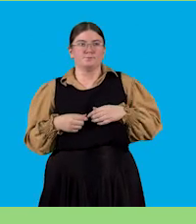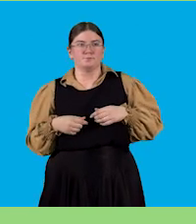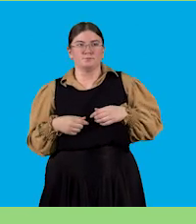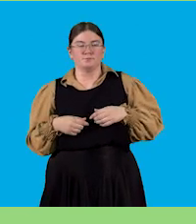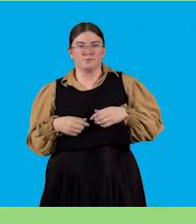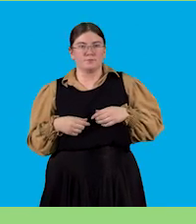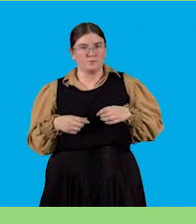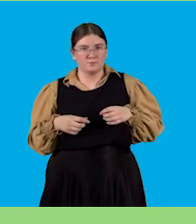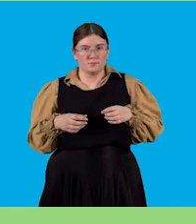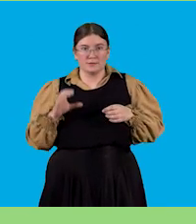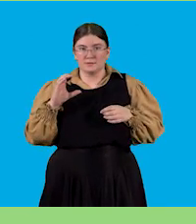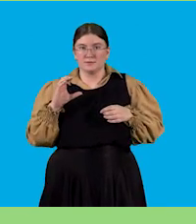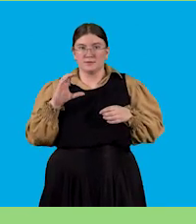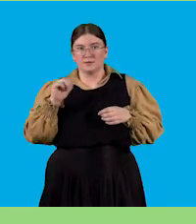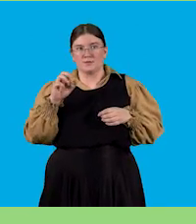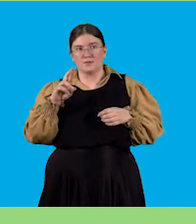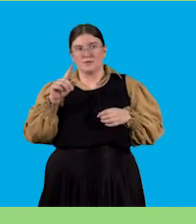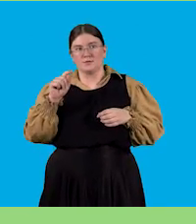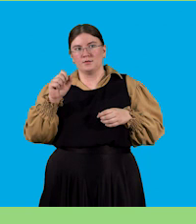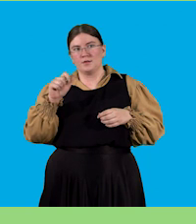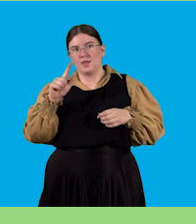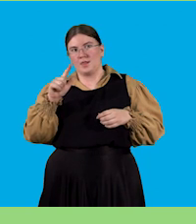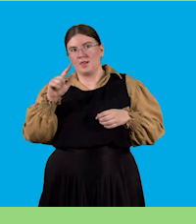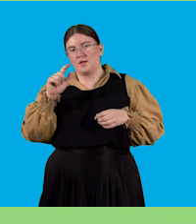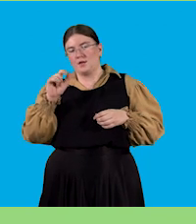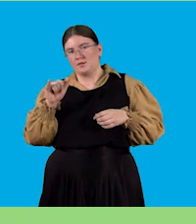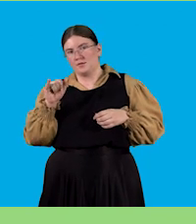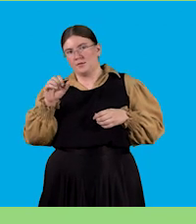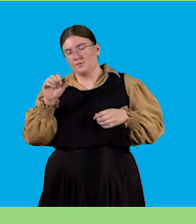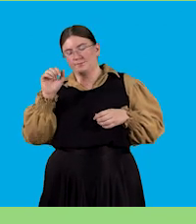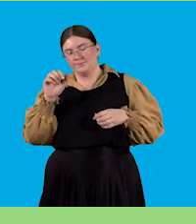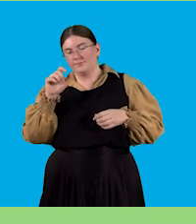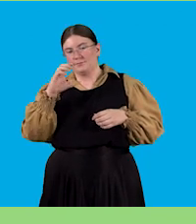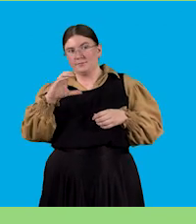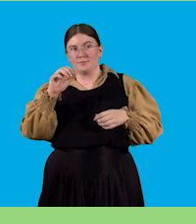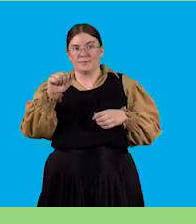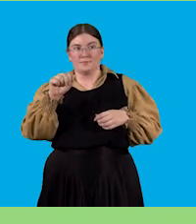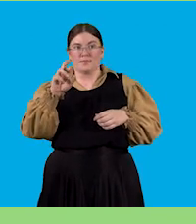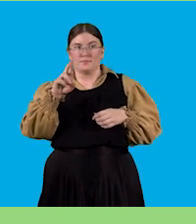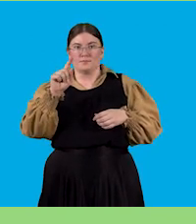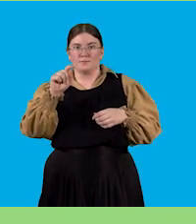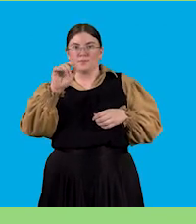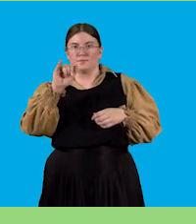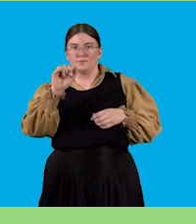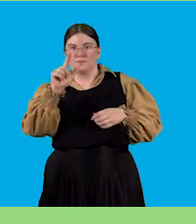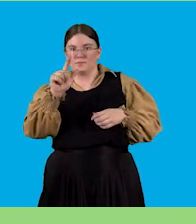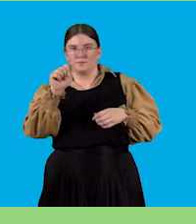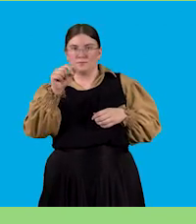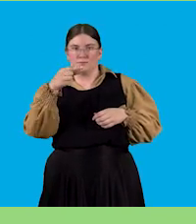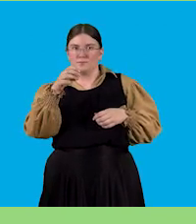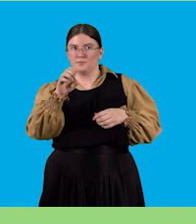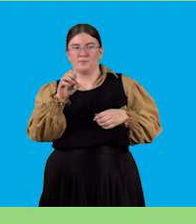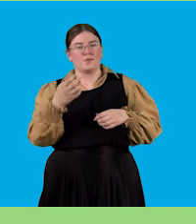There are no cartilage rings. They transport air to the alveoli.